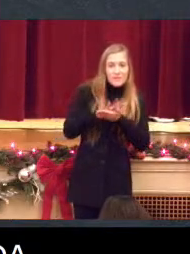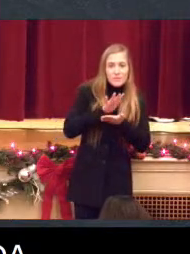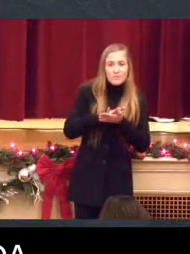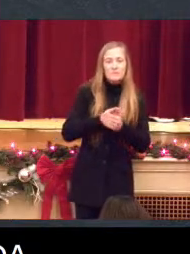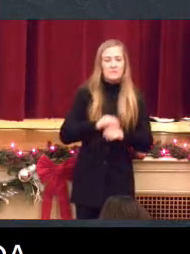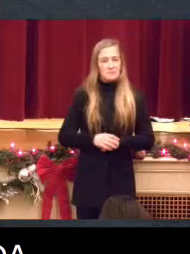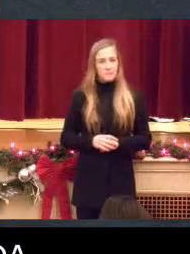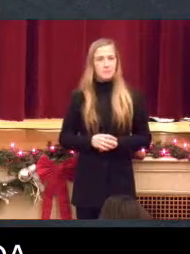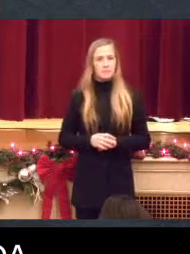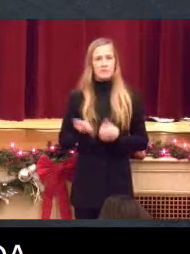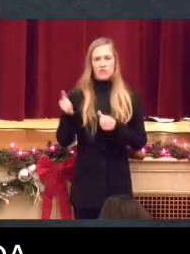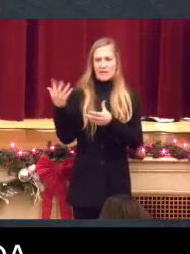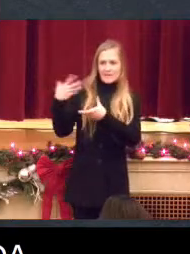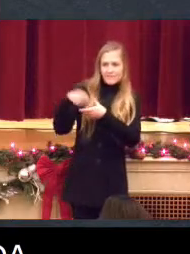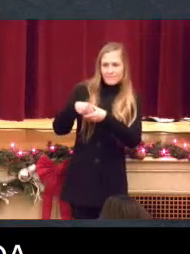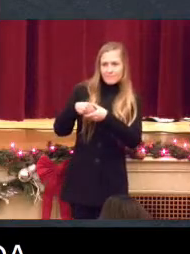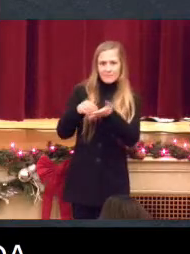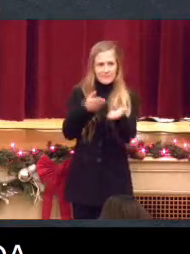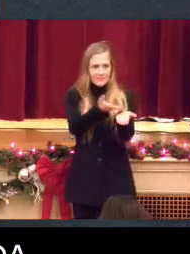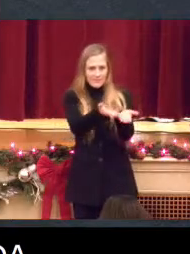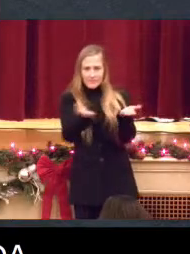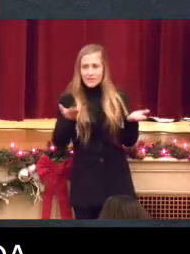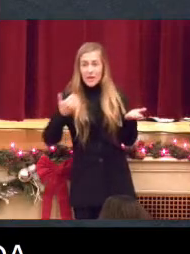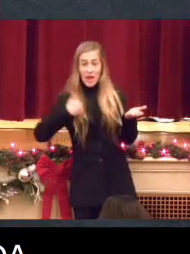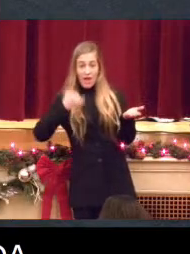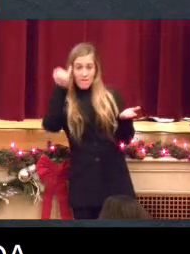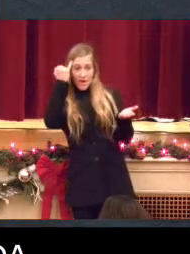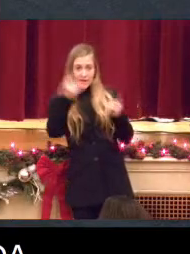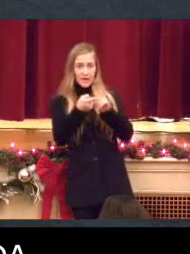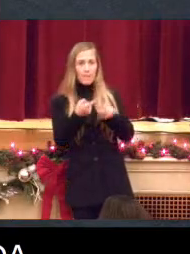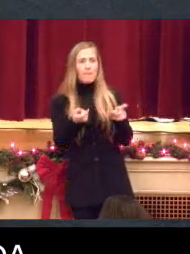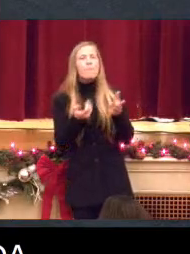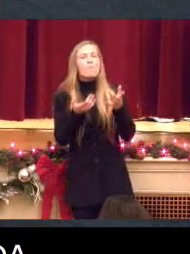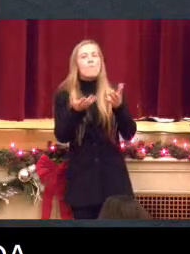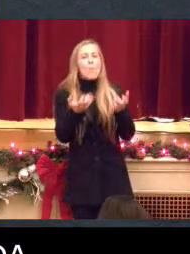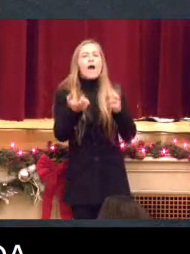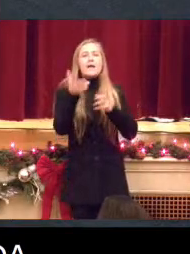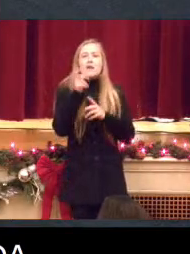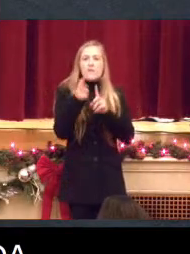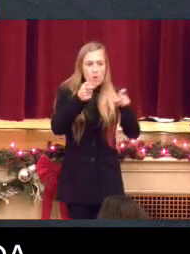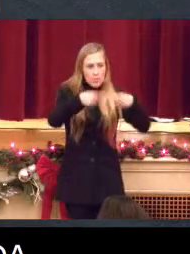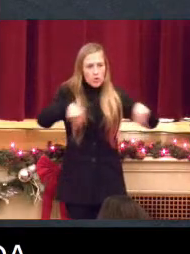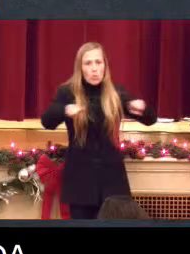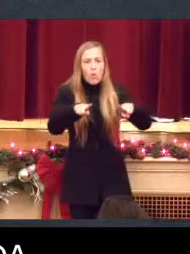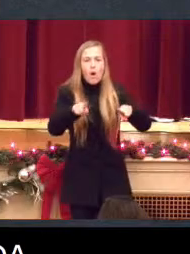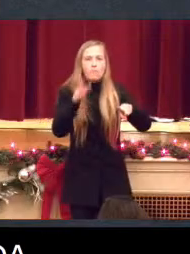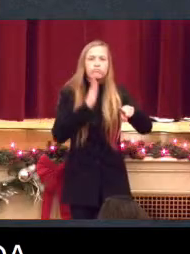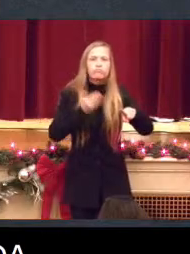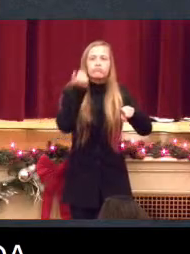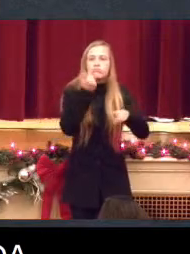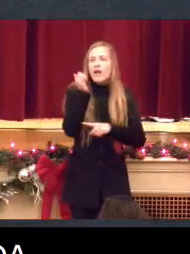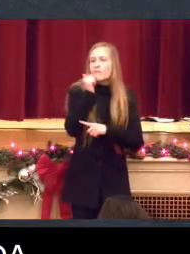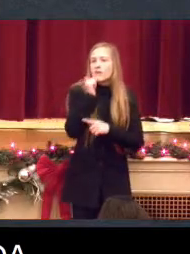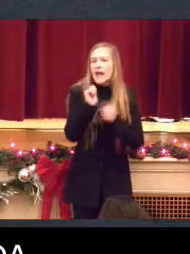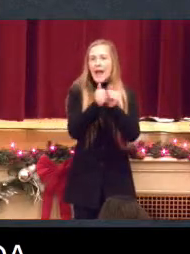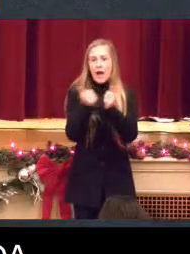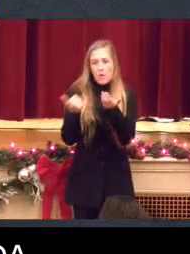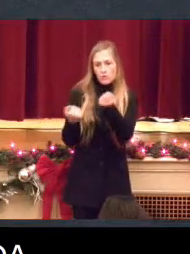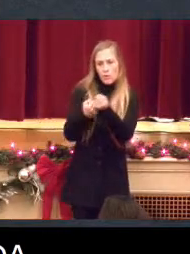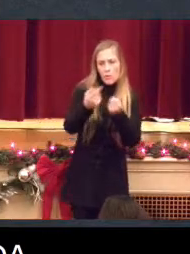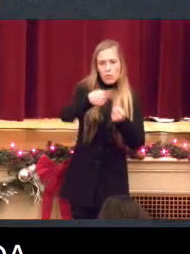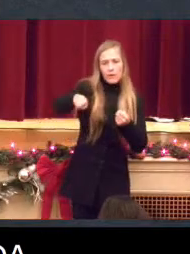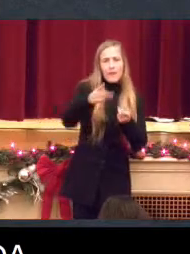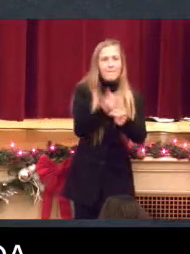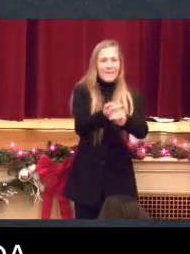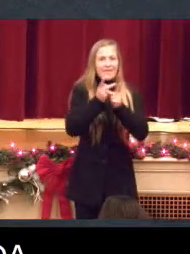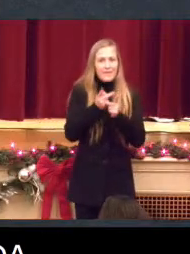trying to engage folks on the ground, we have ideas, but we want to hear from folks who are in this work every day. What can we do to better support them to keep them in schools like